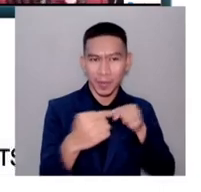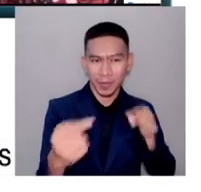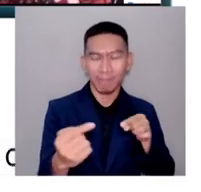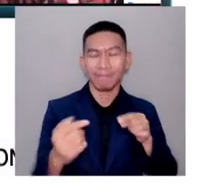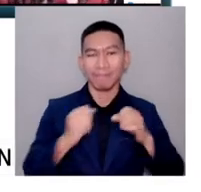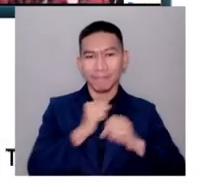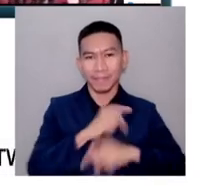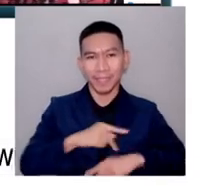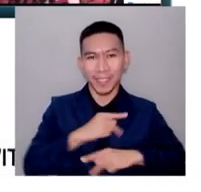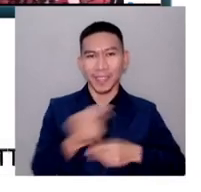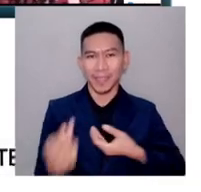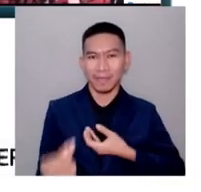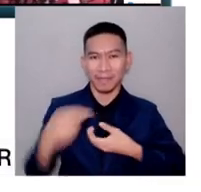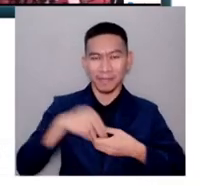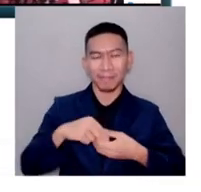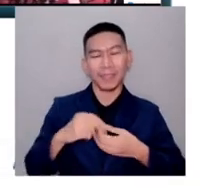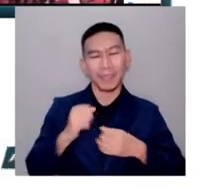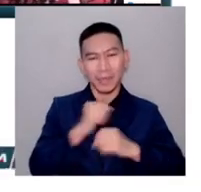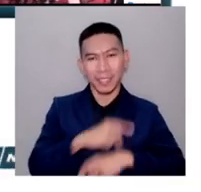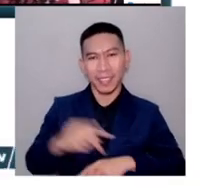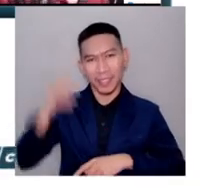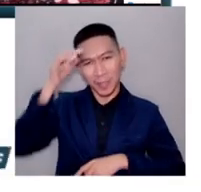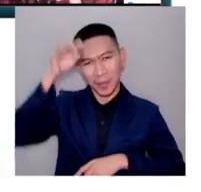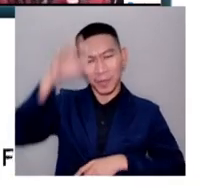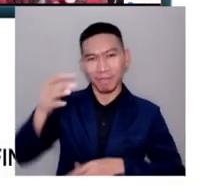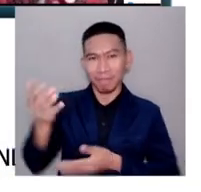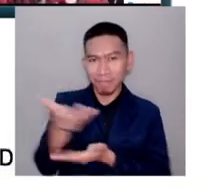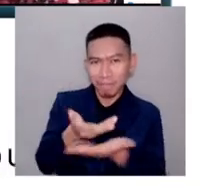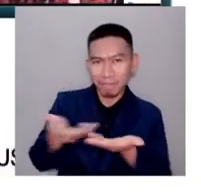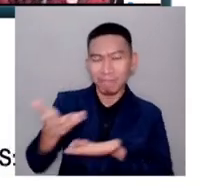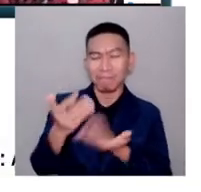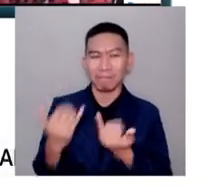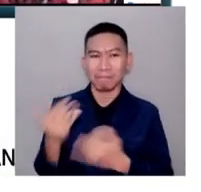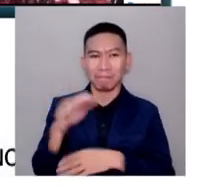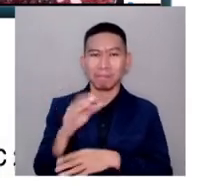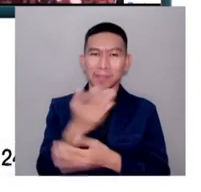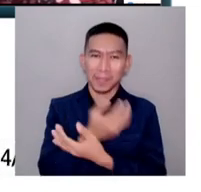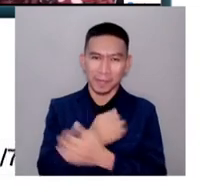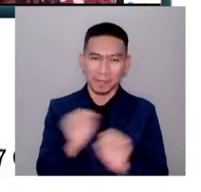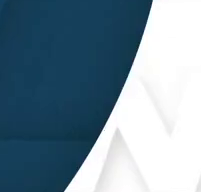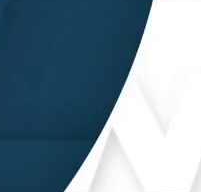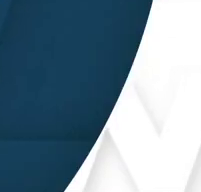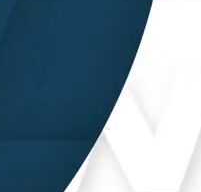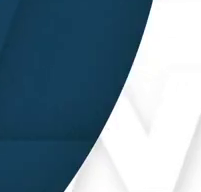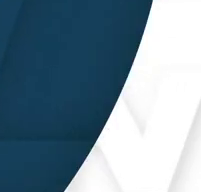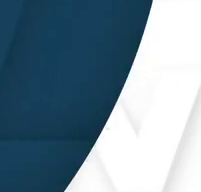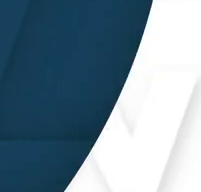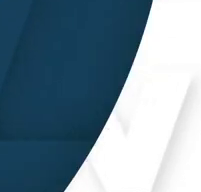appreciate your insights and talking to us this afternoon. Take care, Risa, and keep safe. Ingat. Salamat.